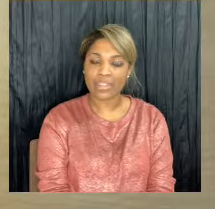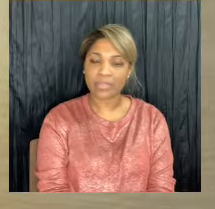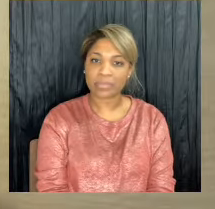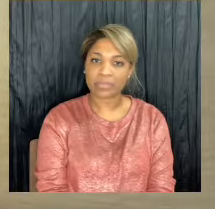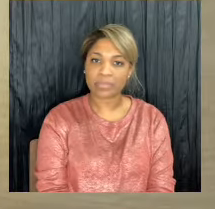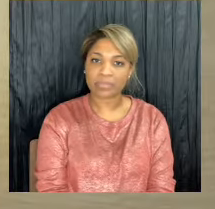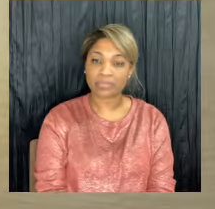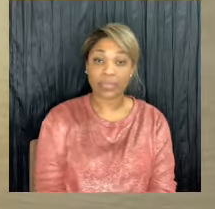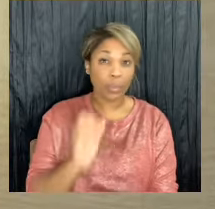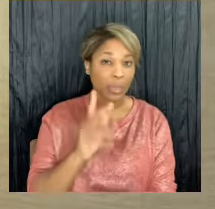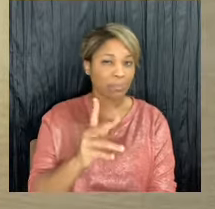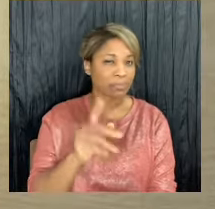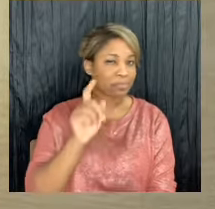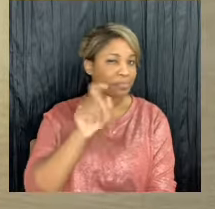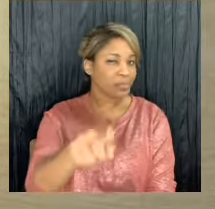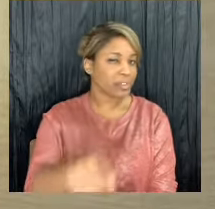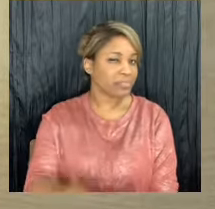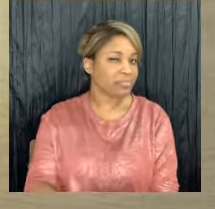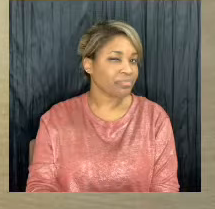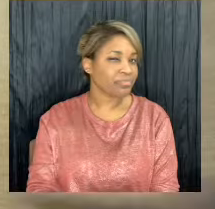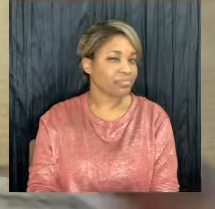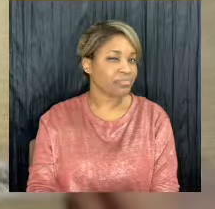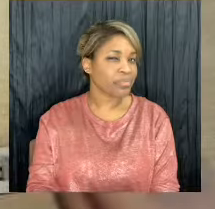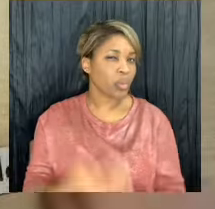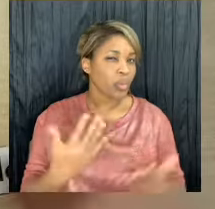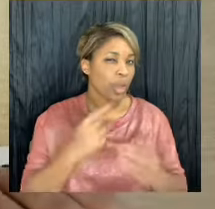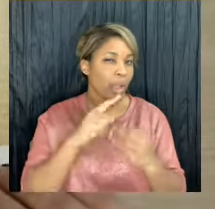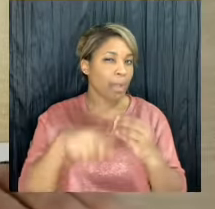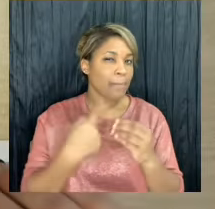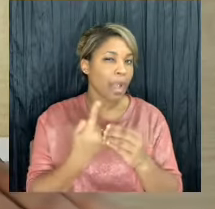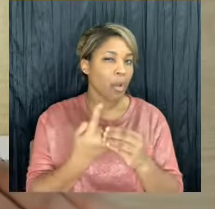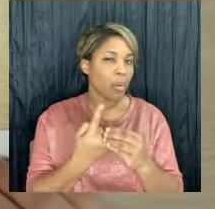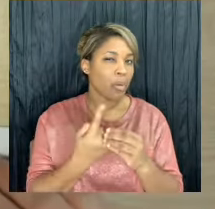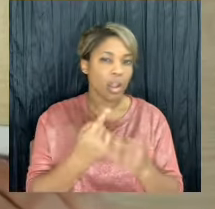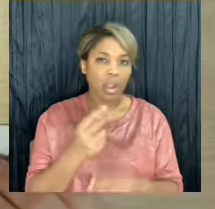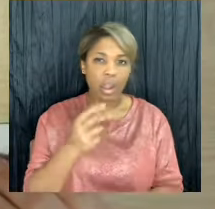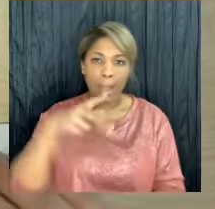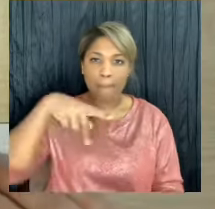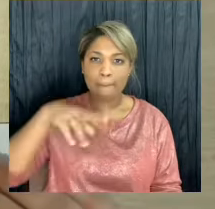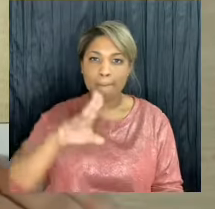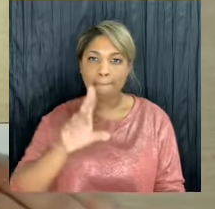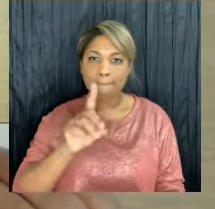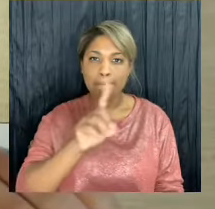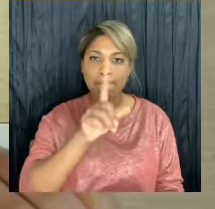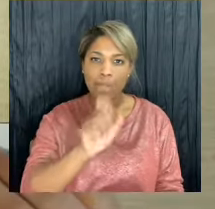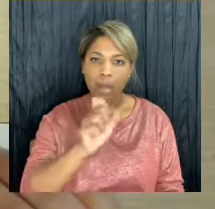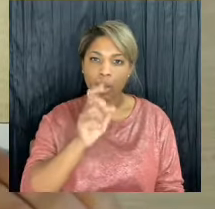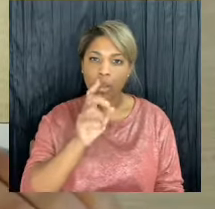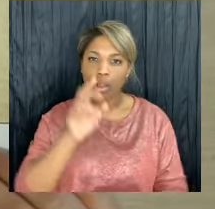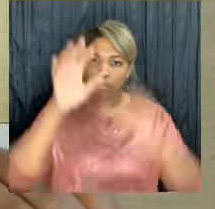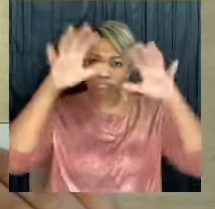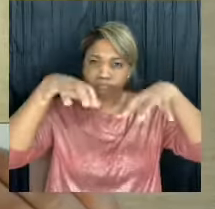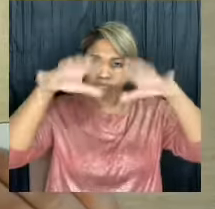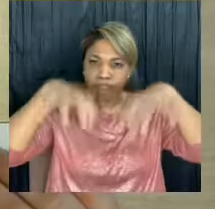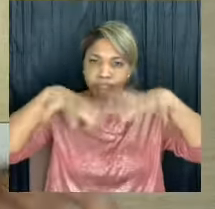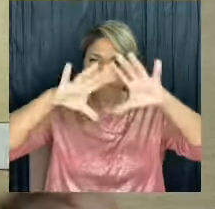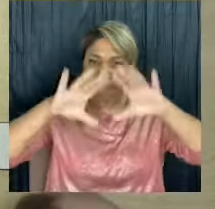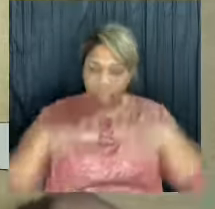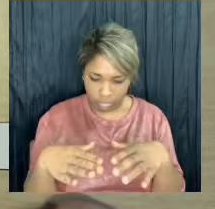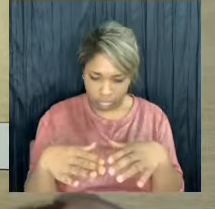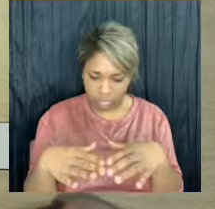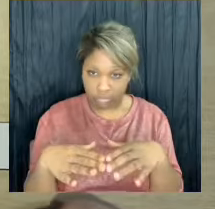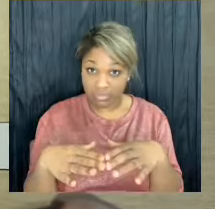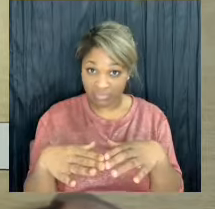Okay, I have a question. What about a puddle in your backyard? What about a rain